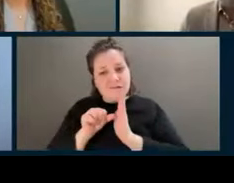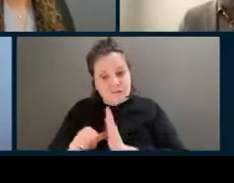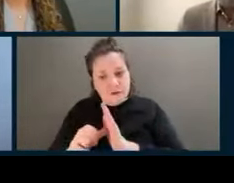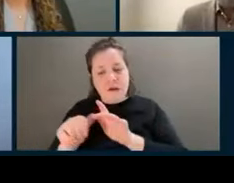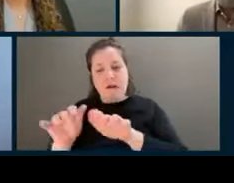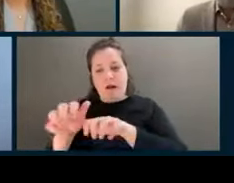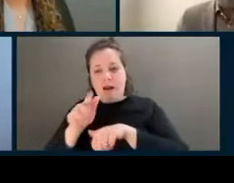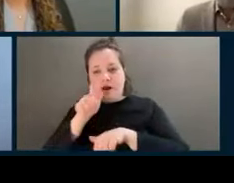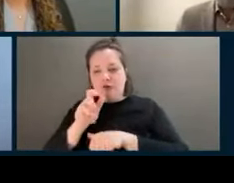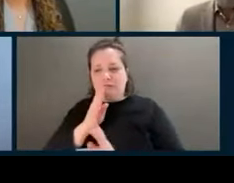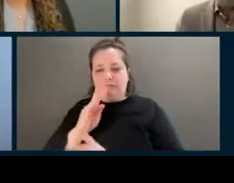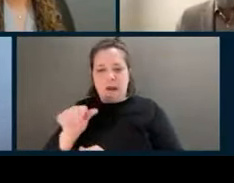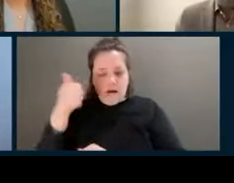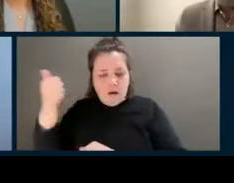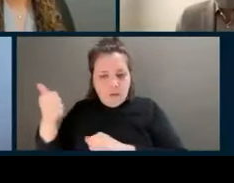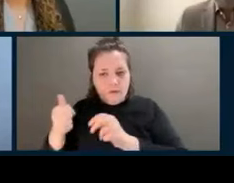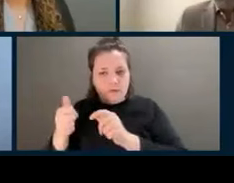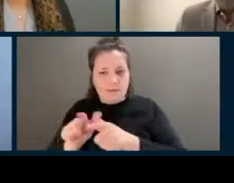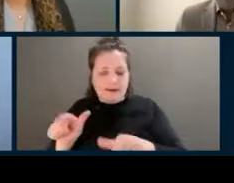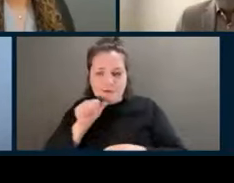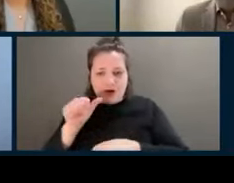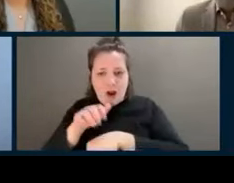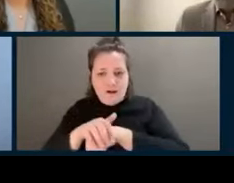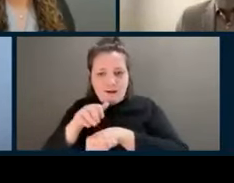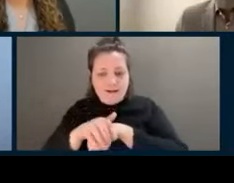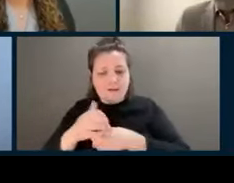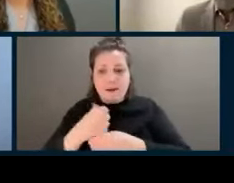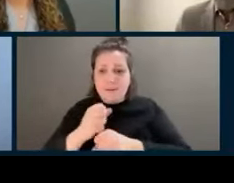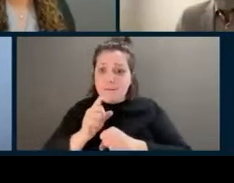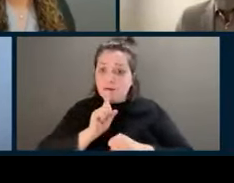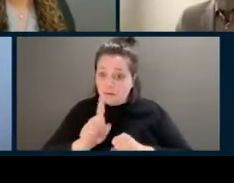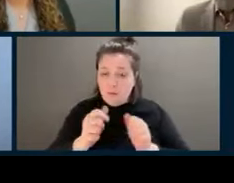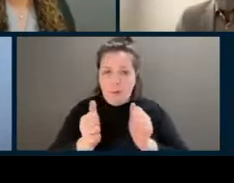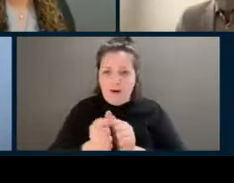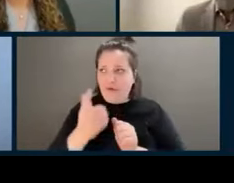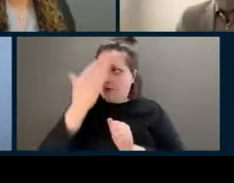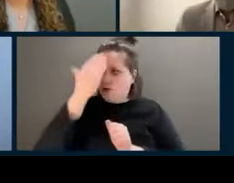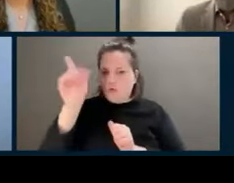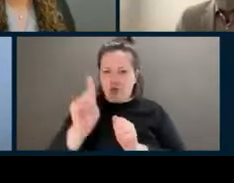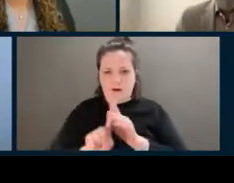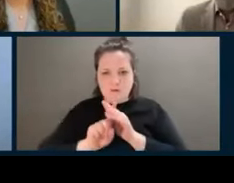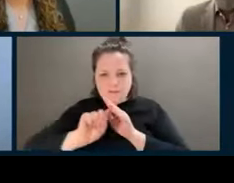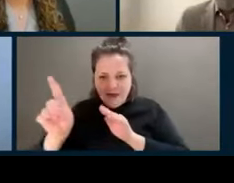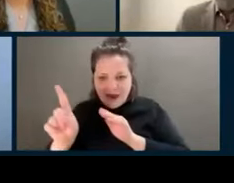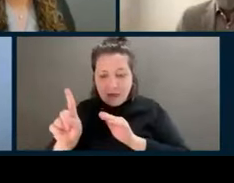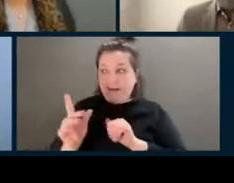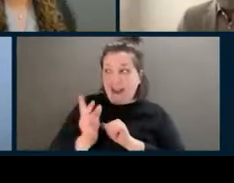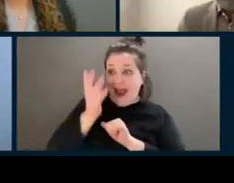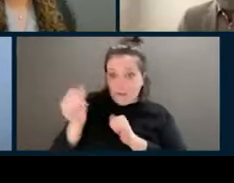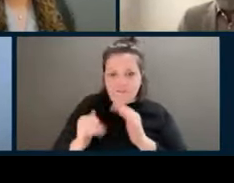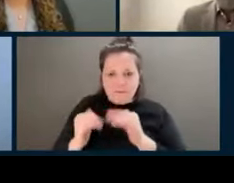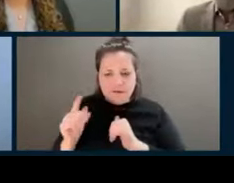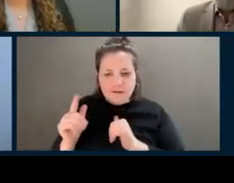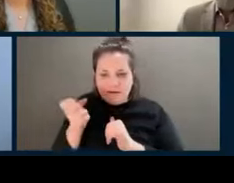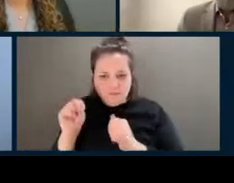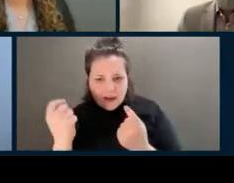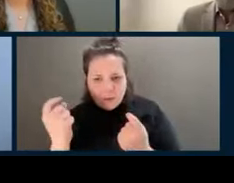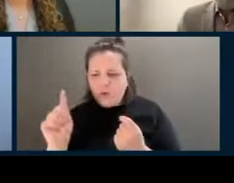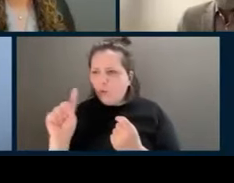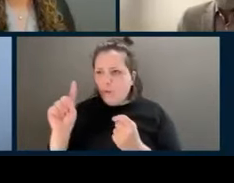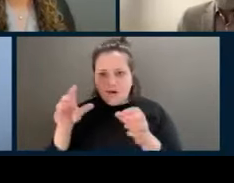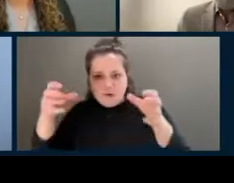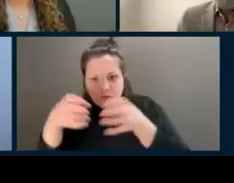other languages. Make sure folks know where to exit in the event of emergency. Where do you evacuate? What do you do? Absolutely. It's so what you've listed